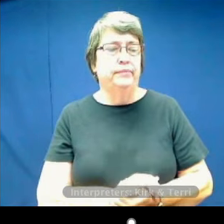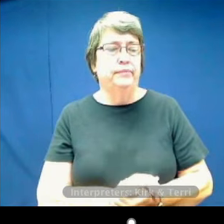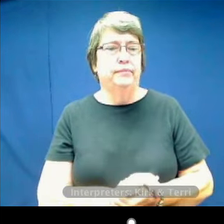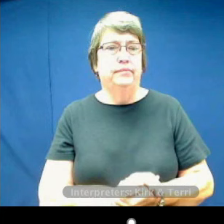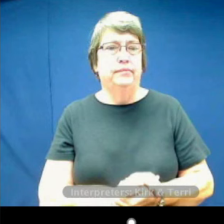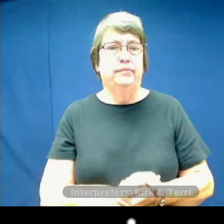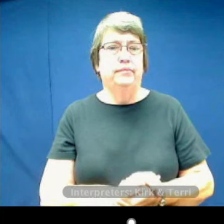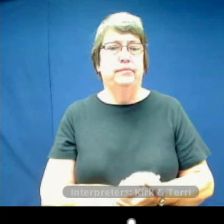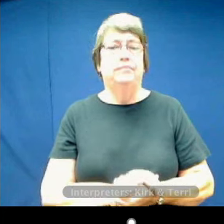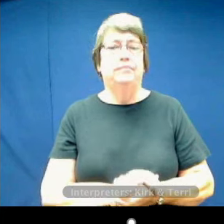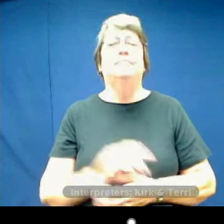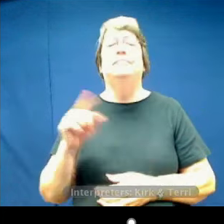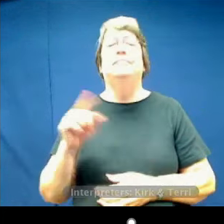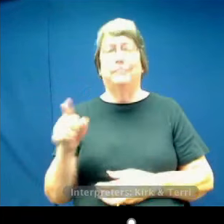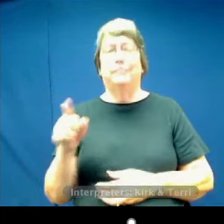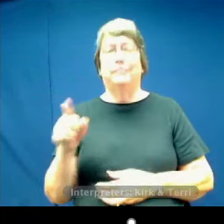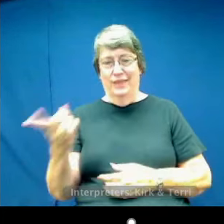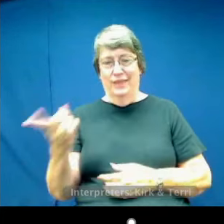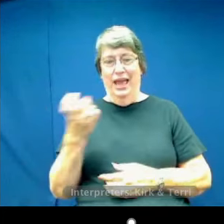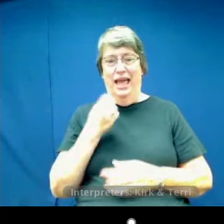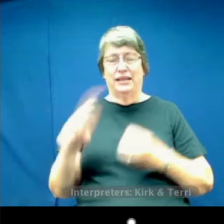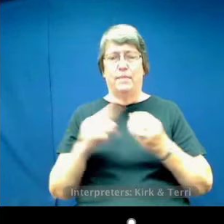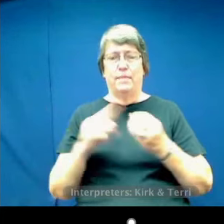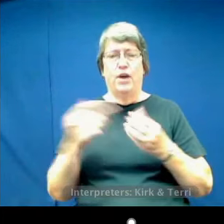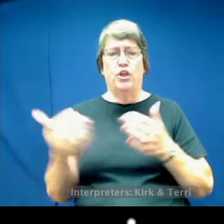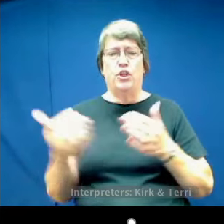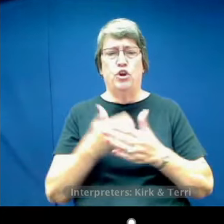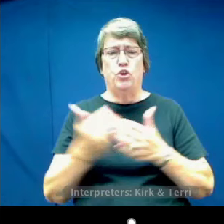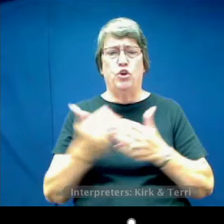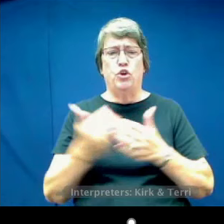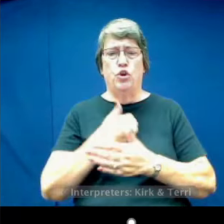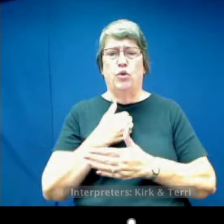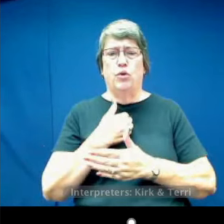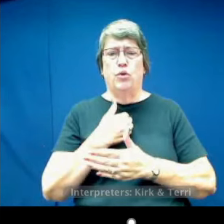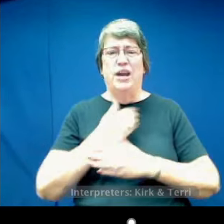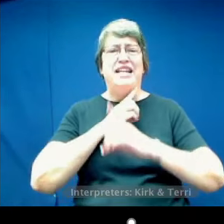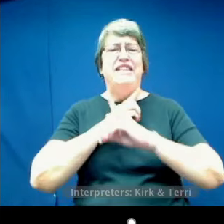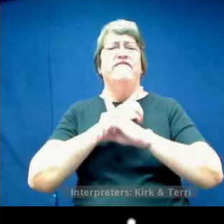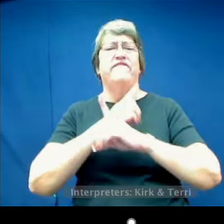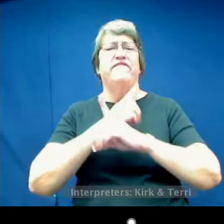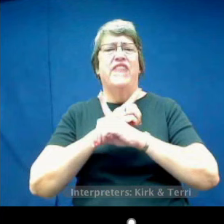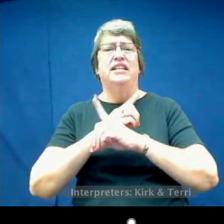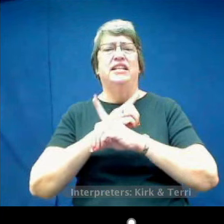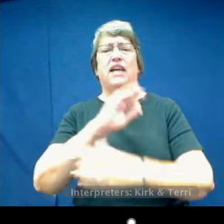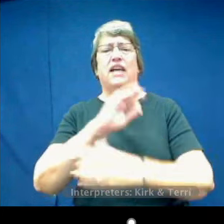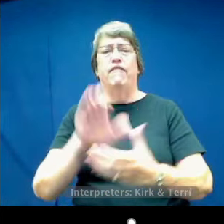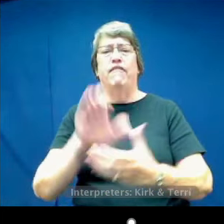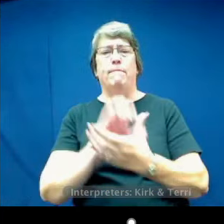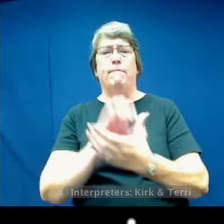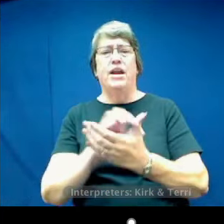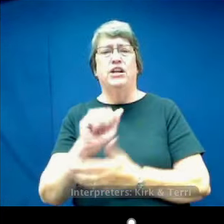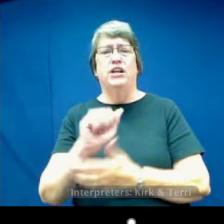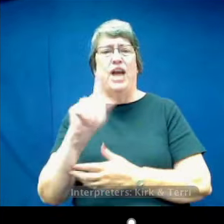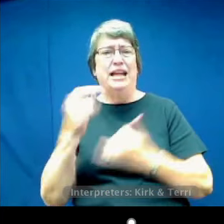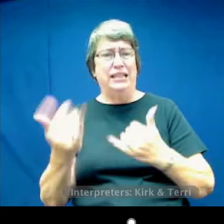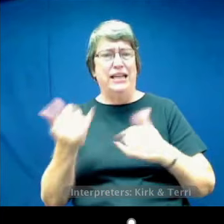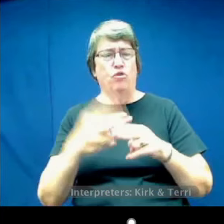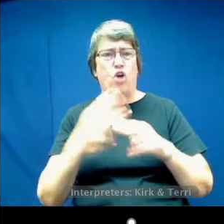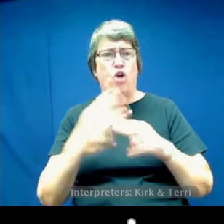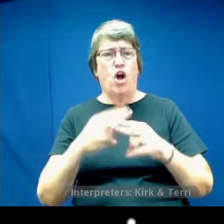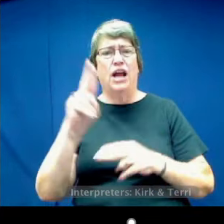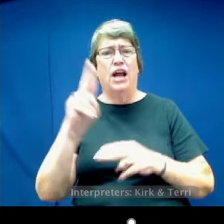Dave asked me about the new Defensive Marriage Act being held unconstitutionally, one section of it. I